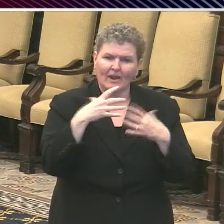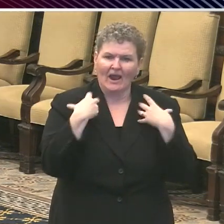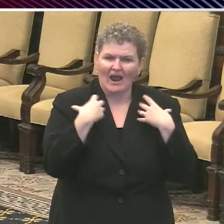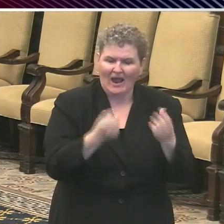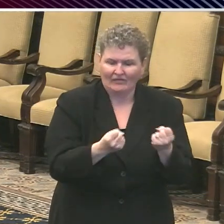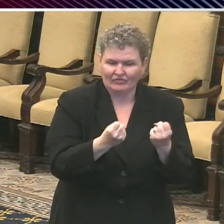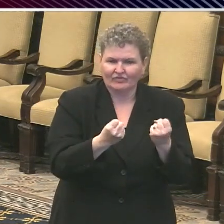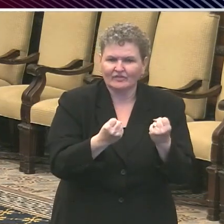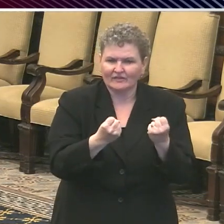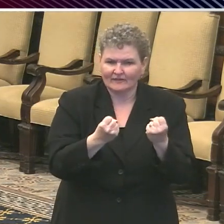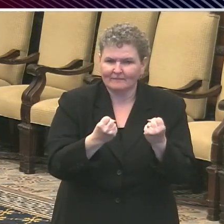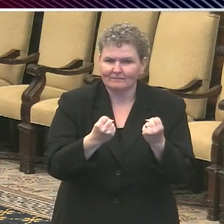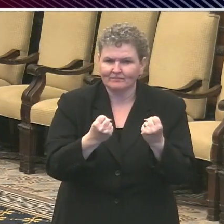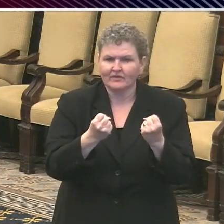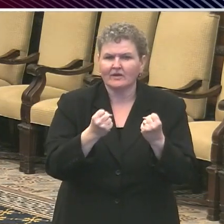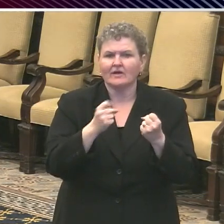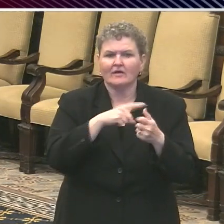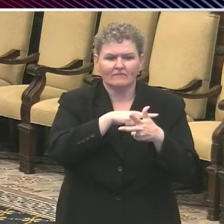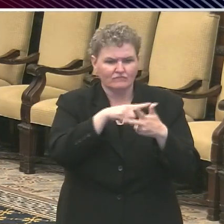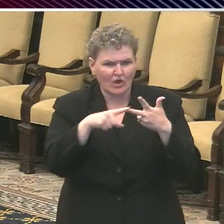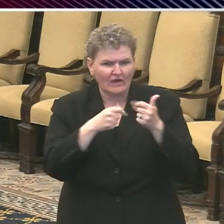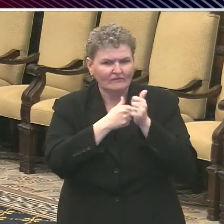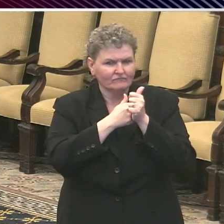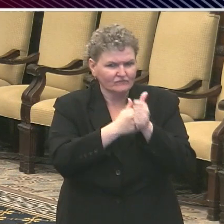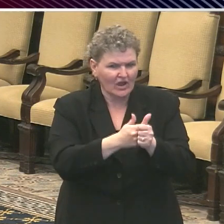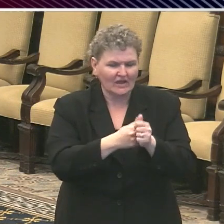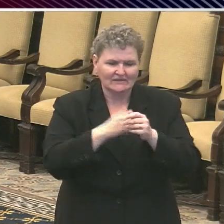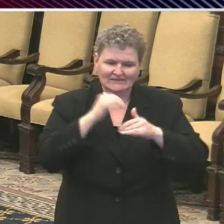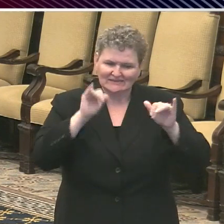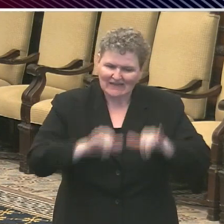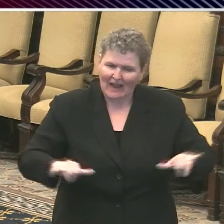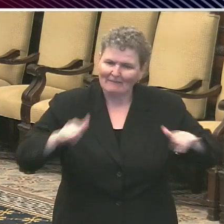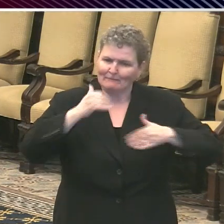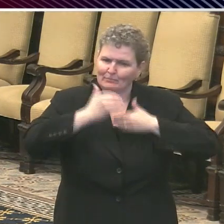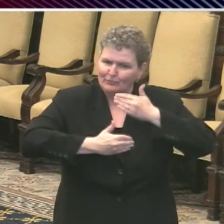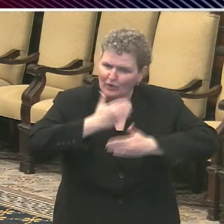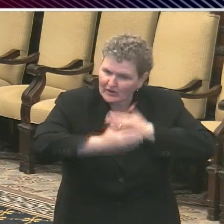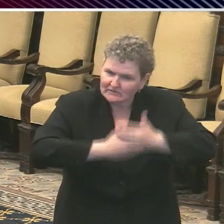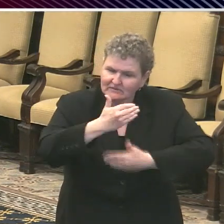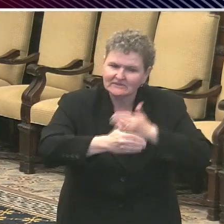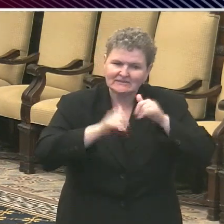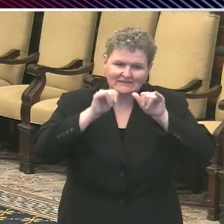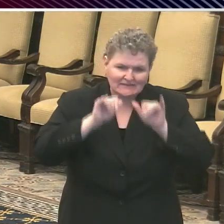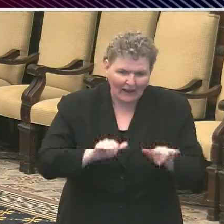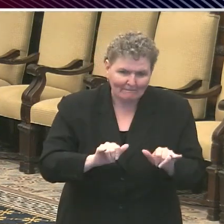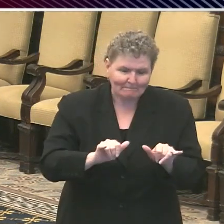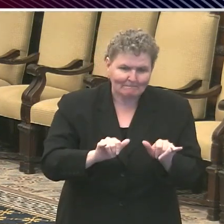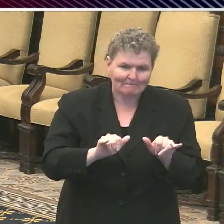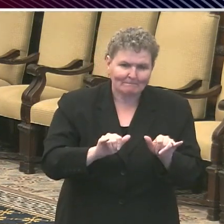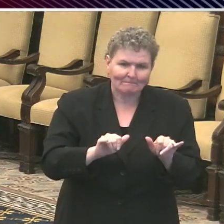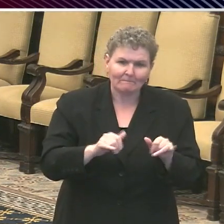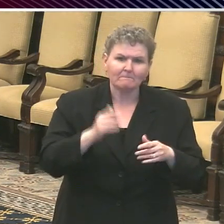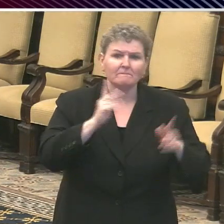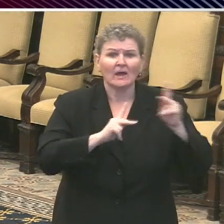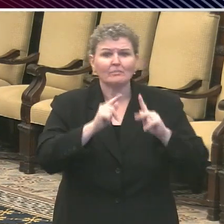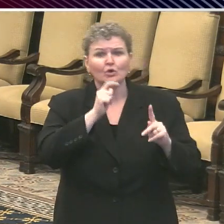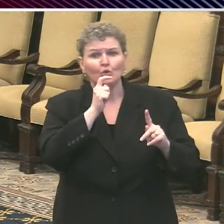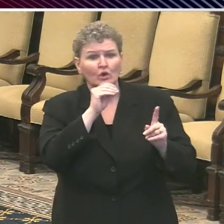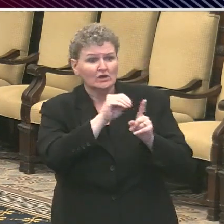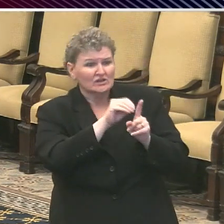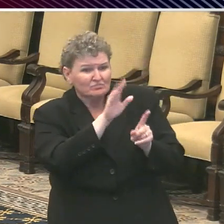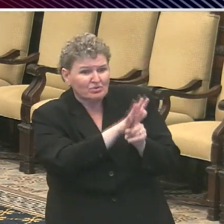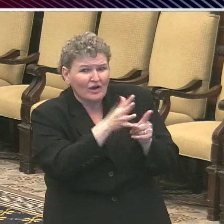way, follow the same basic process, that someone who's reported as a case would get an interview to find out who they've been exposed to. Those would be